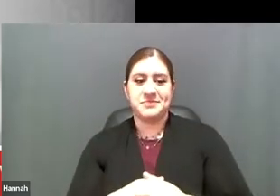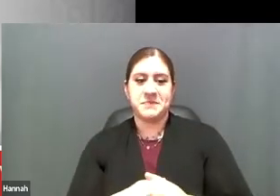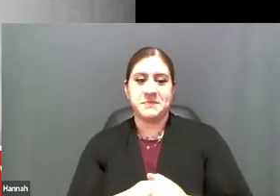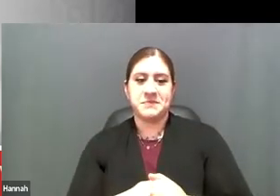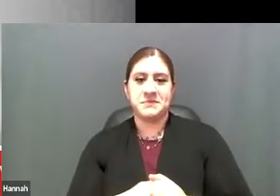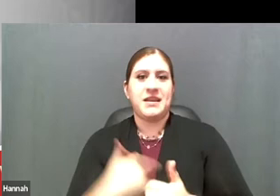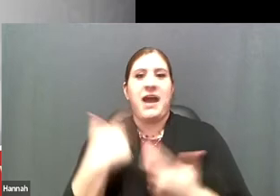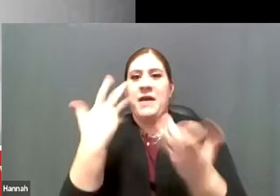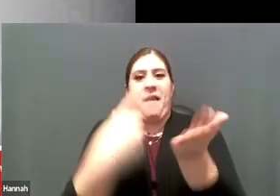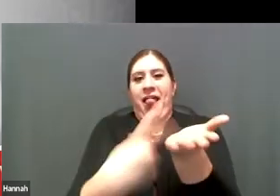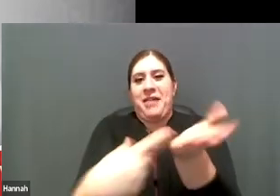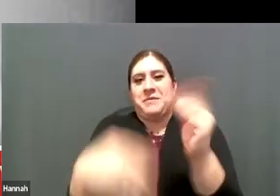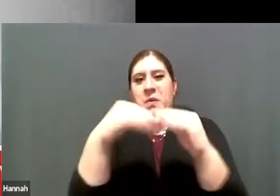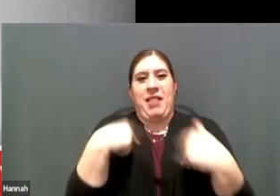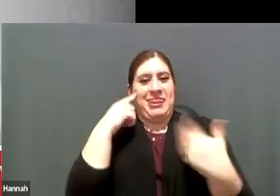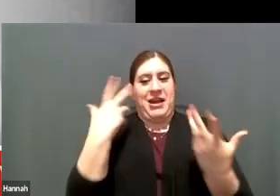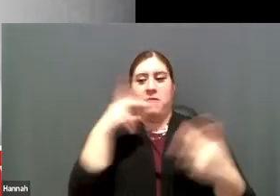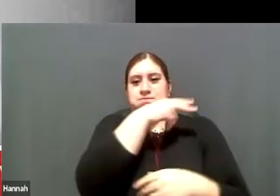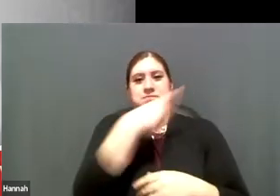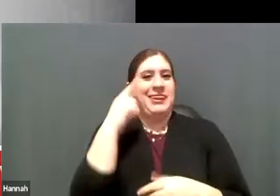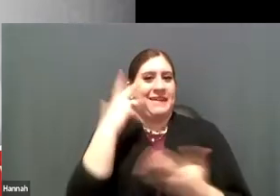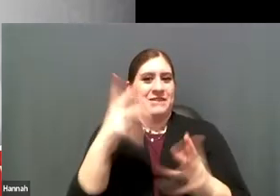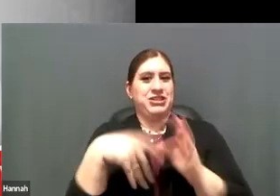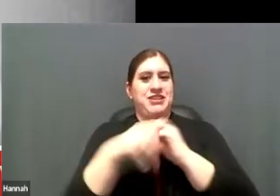I don't want to talk any longer. I feel like I've talked way too